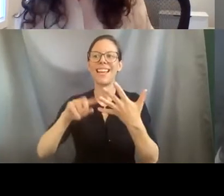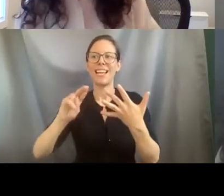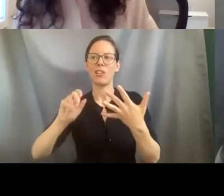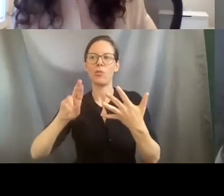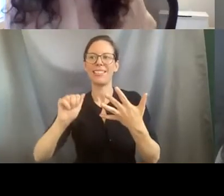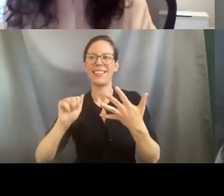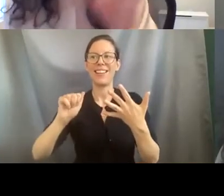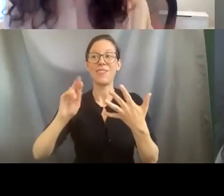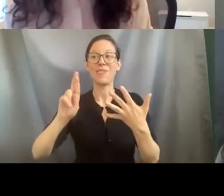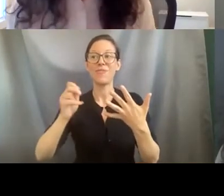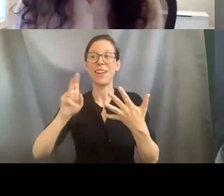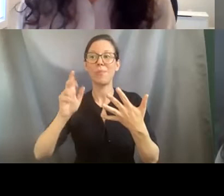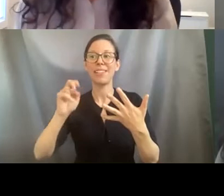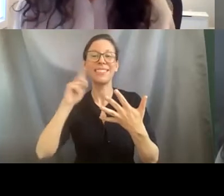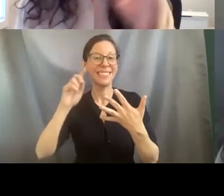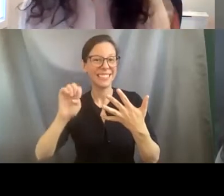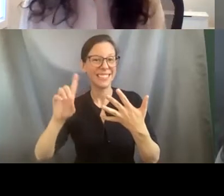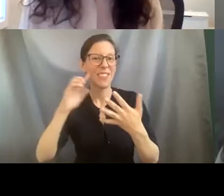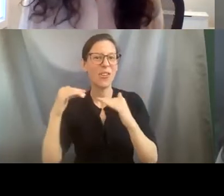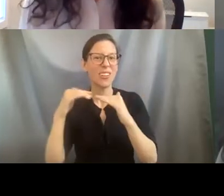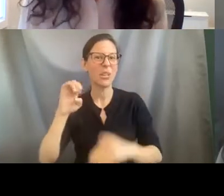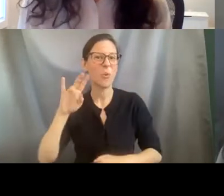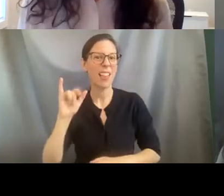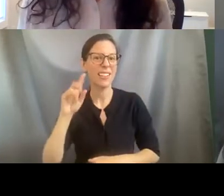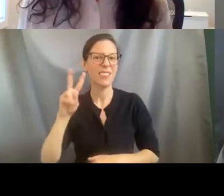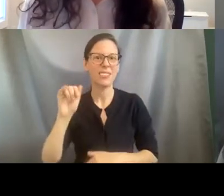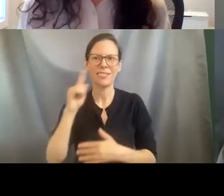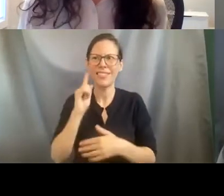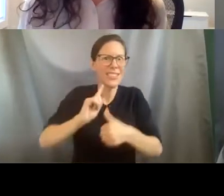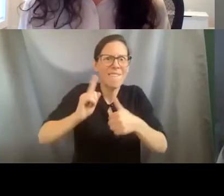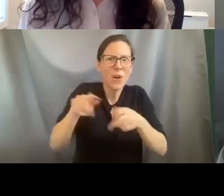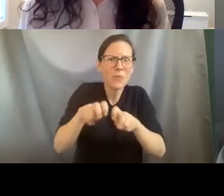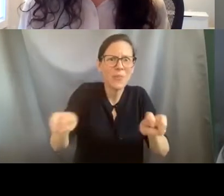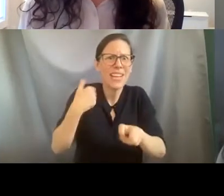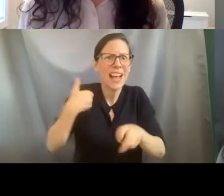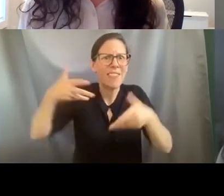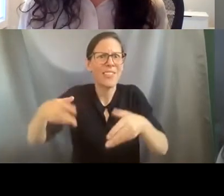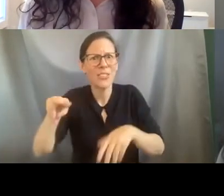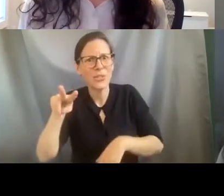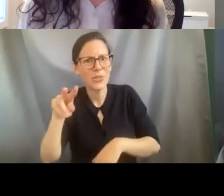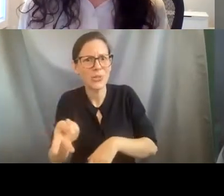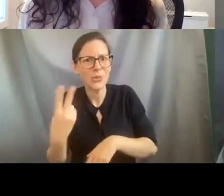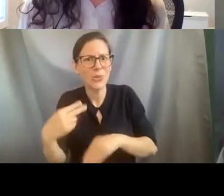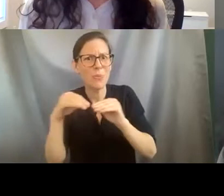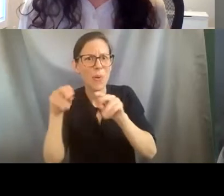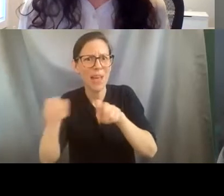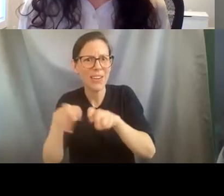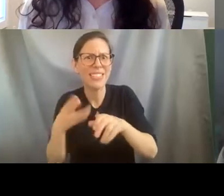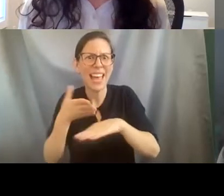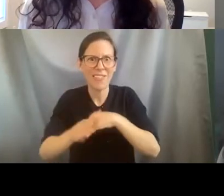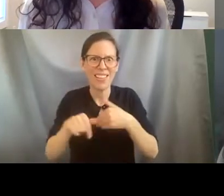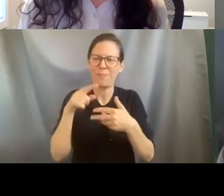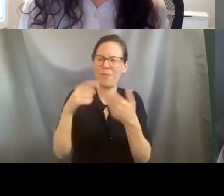first panel. We got two more after this, and even more incredible advocates. I'm so happy to be sharing space with you all today.